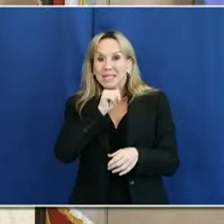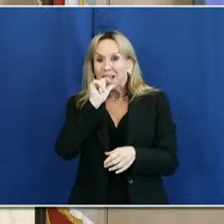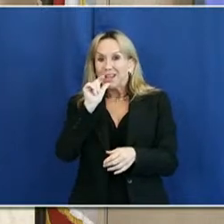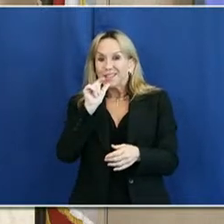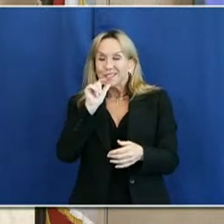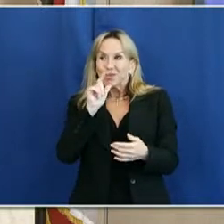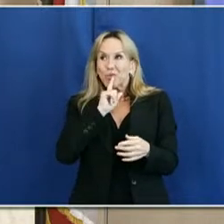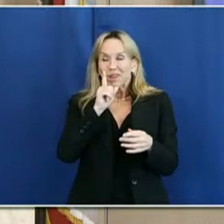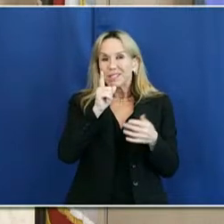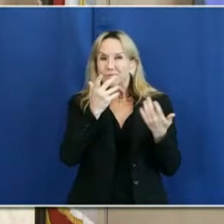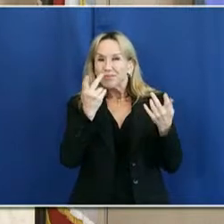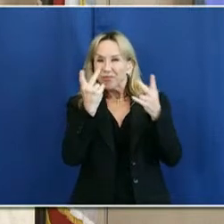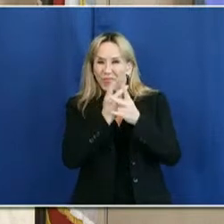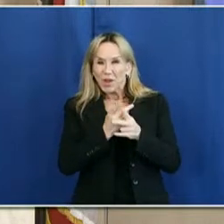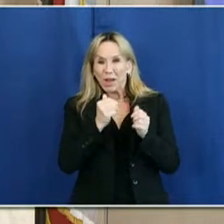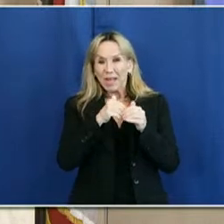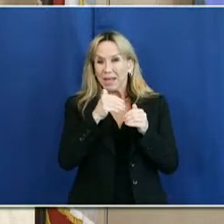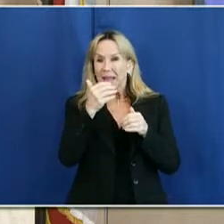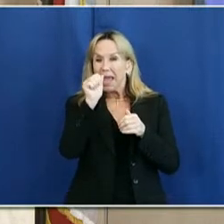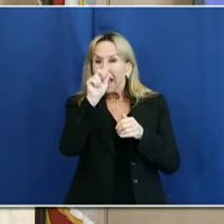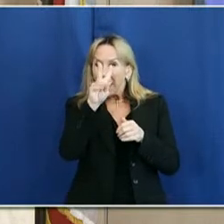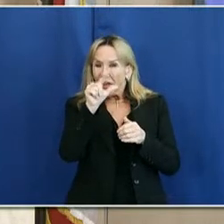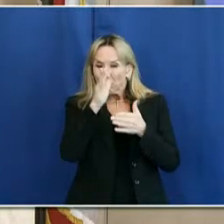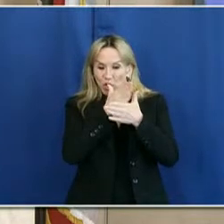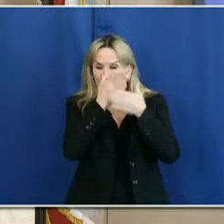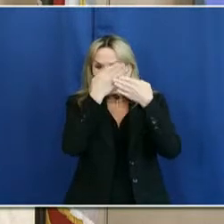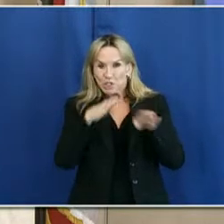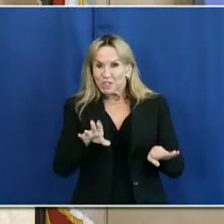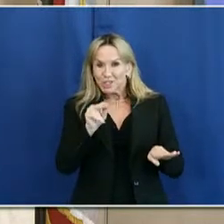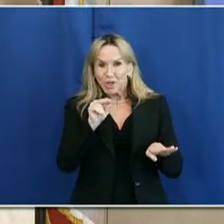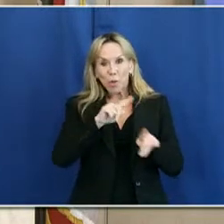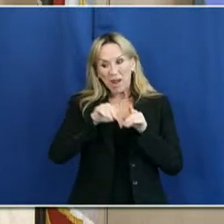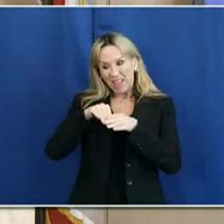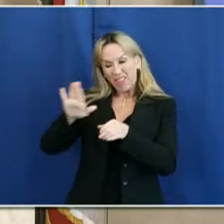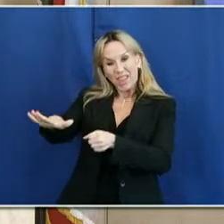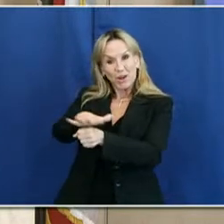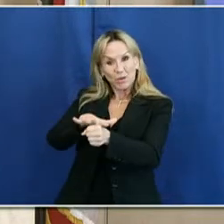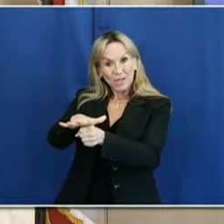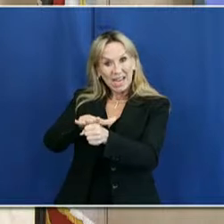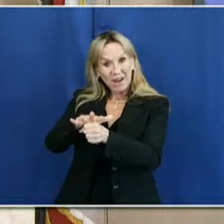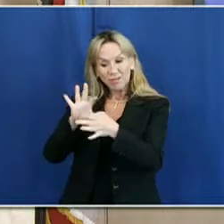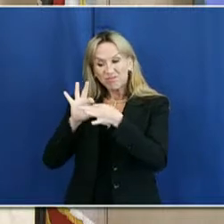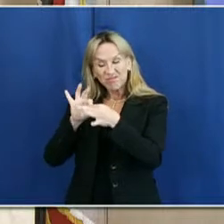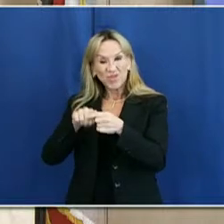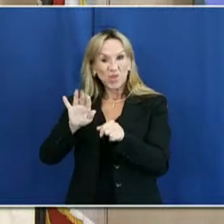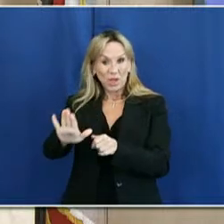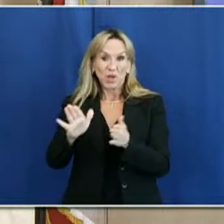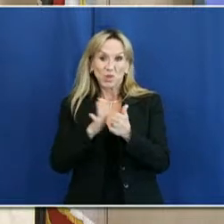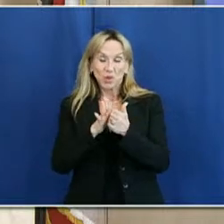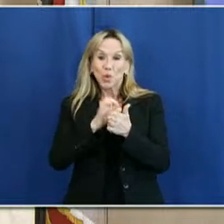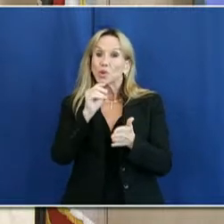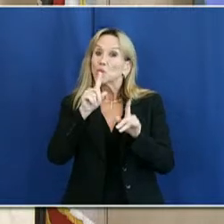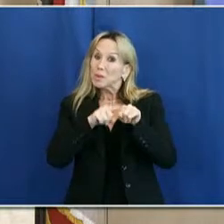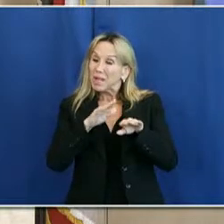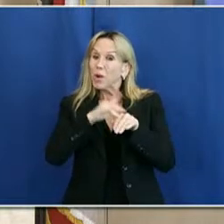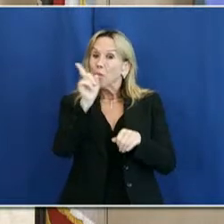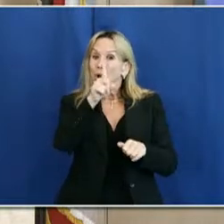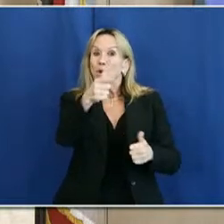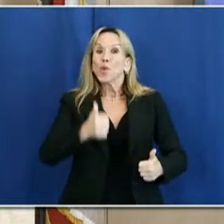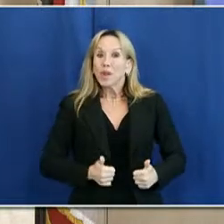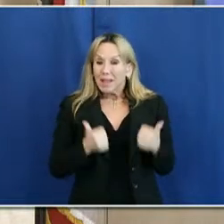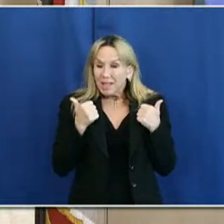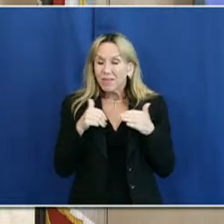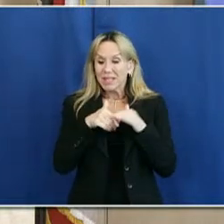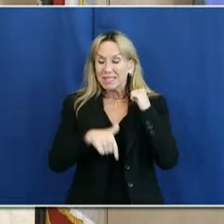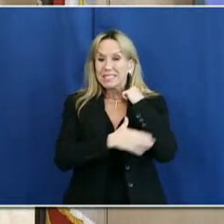And all of those things have to be taken into consideration as well. So depending where you are in the county, it's a very different story just